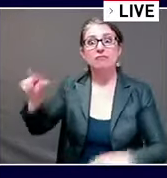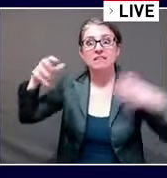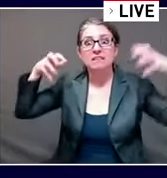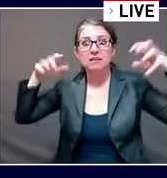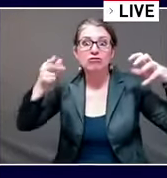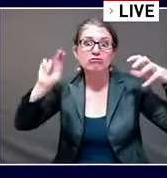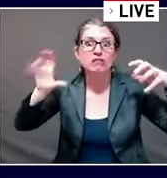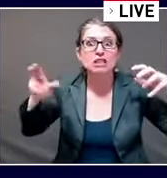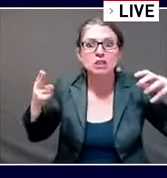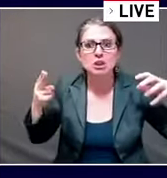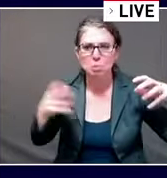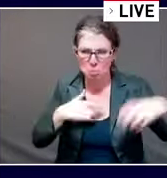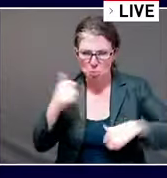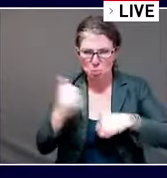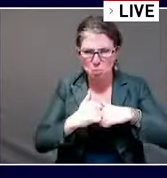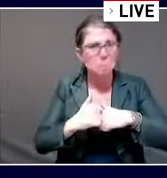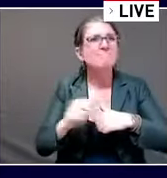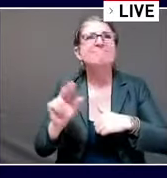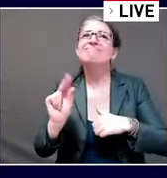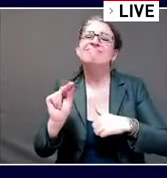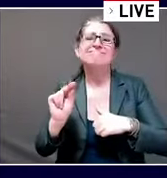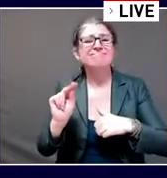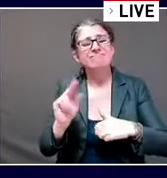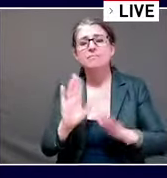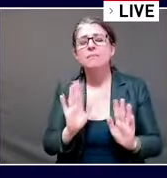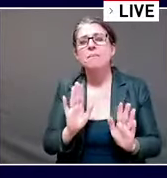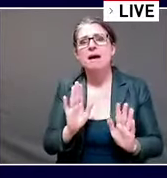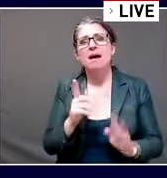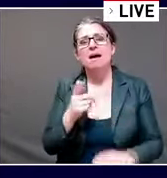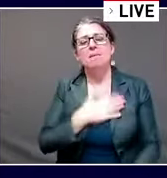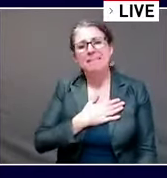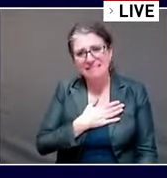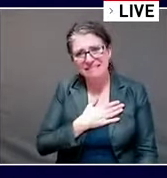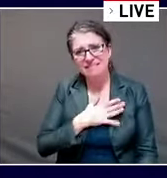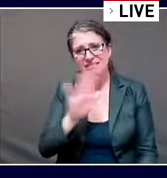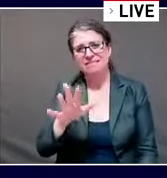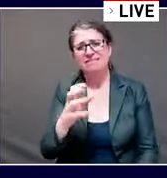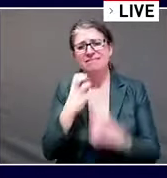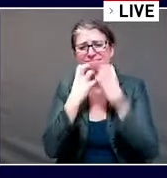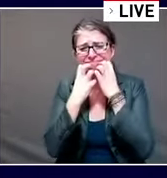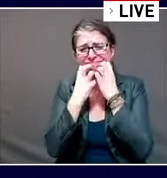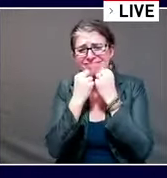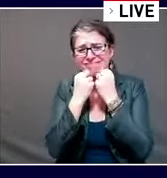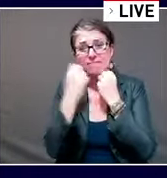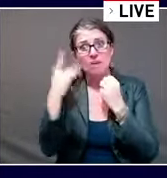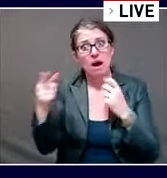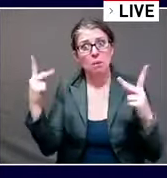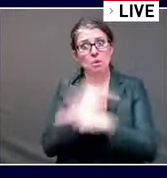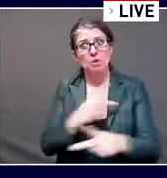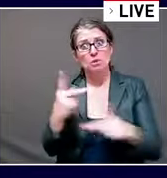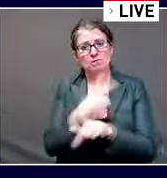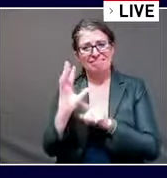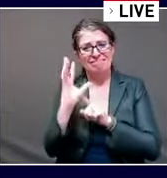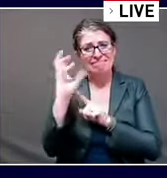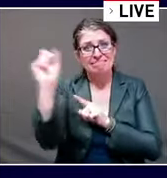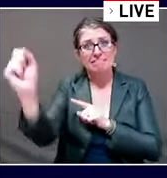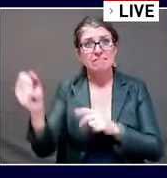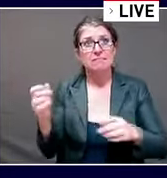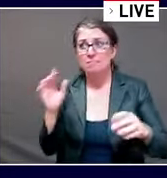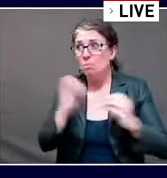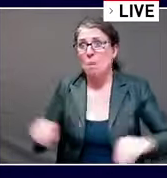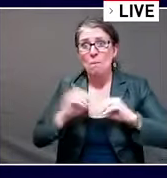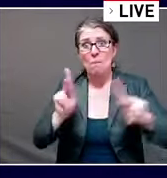there a way to pull off activities of this nature? It does depend very much on the nature of the activity. So I can't speak in a